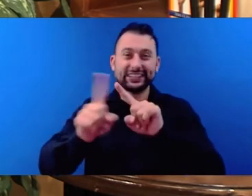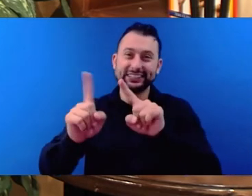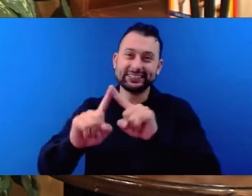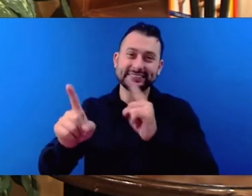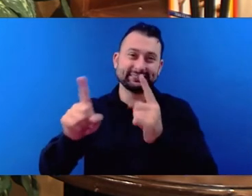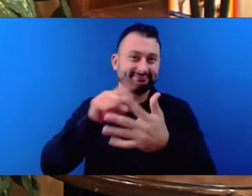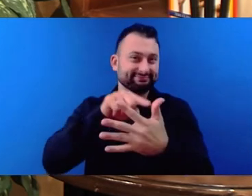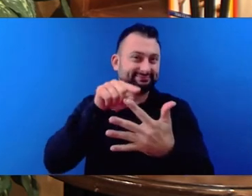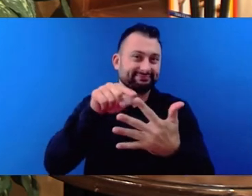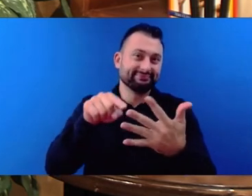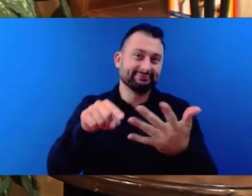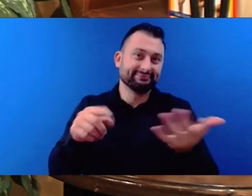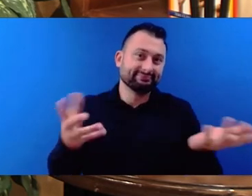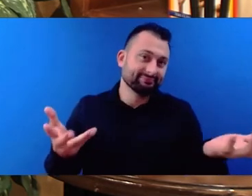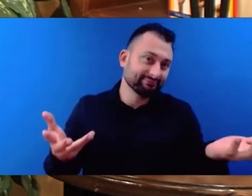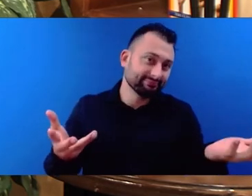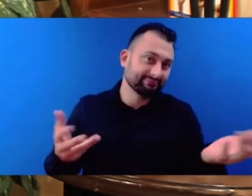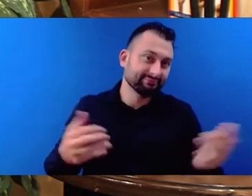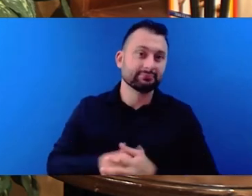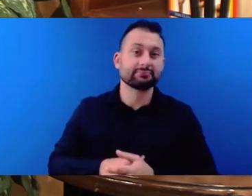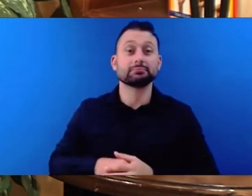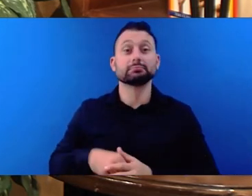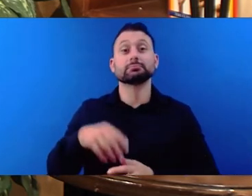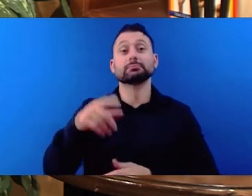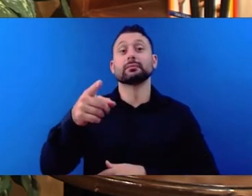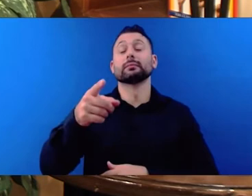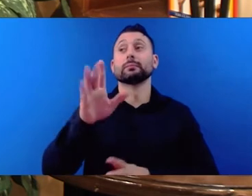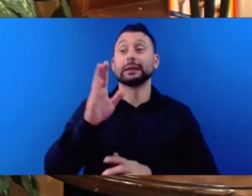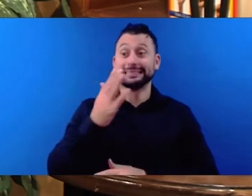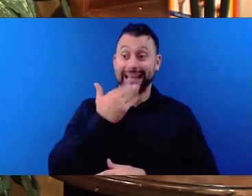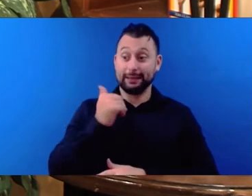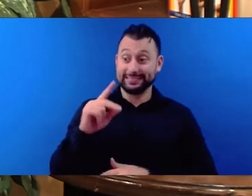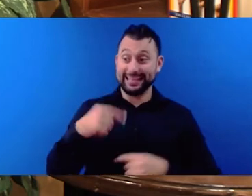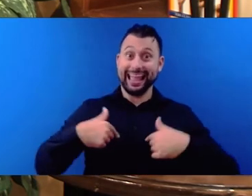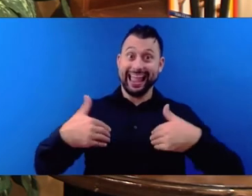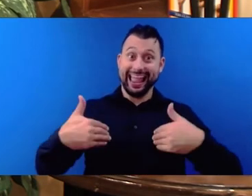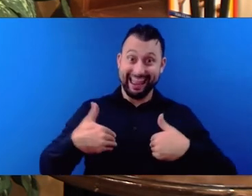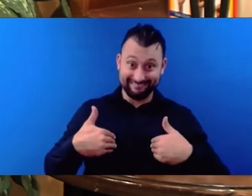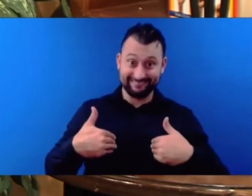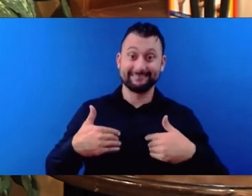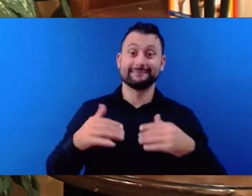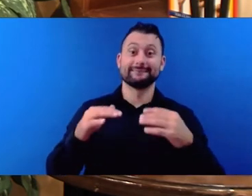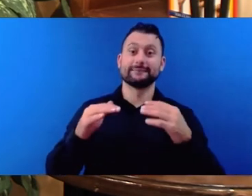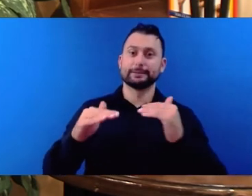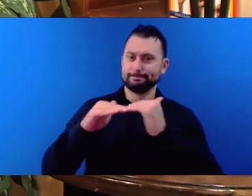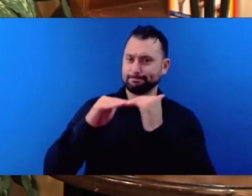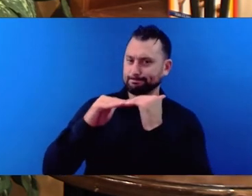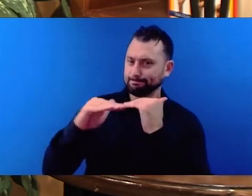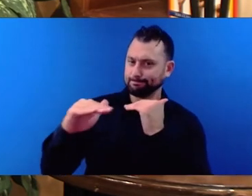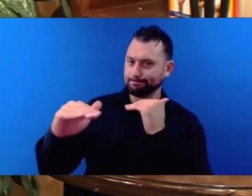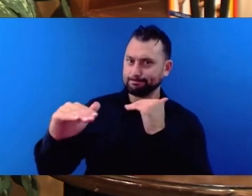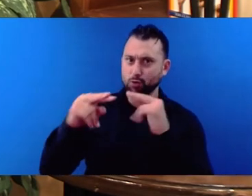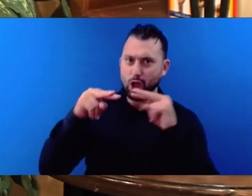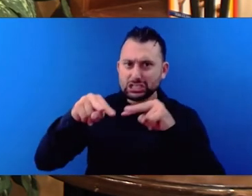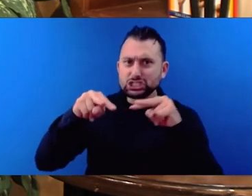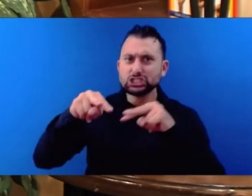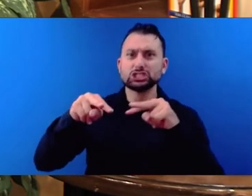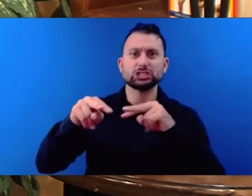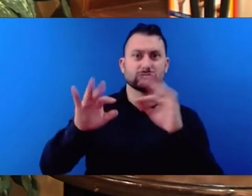sugar levels are left high over a long period of time, we see damage to the smaller blood